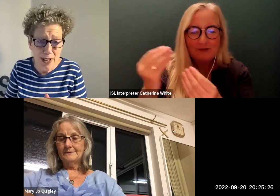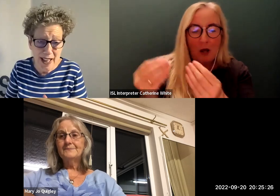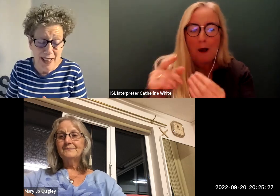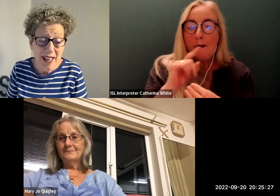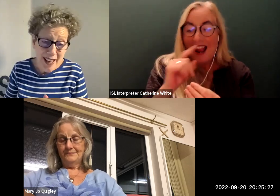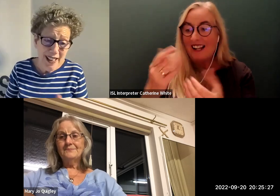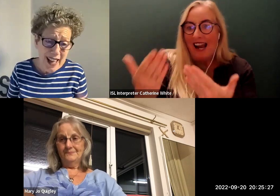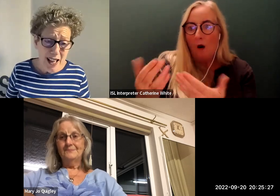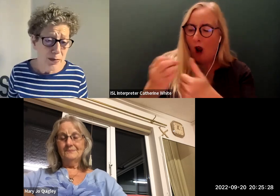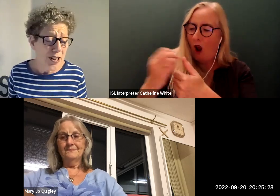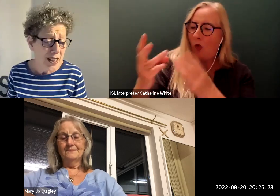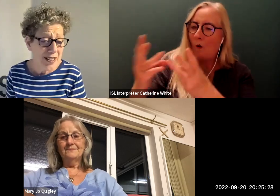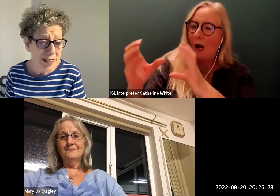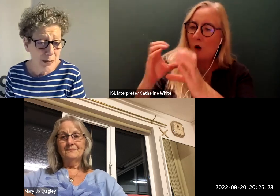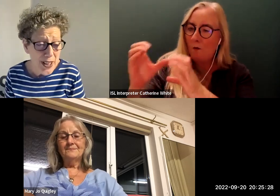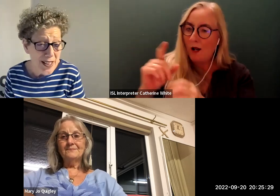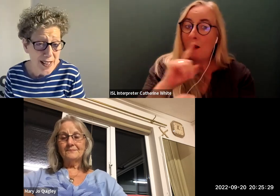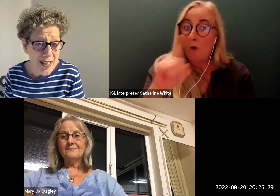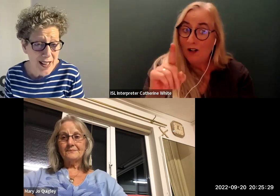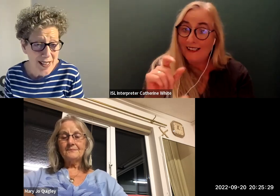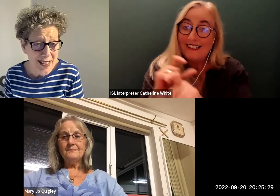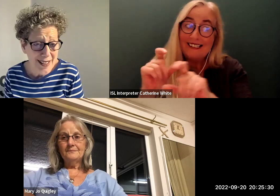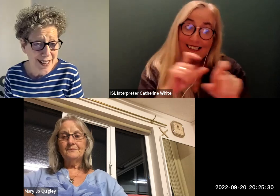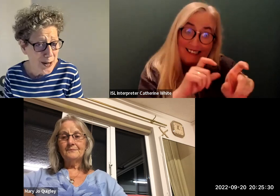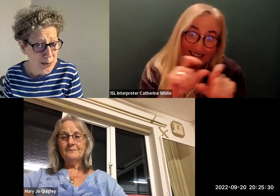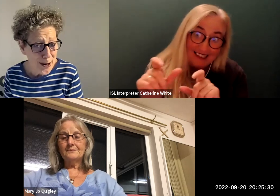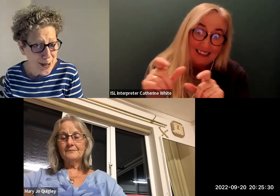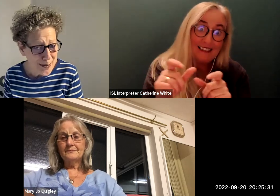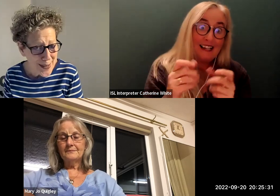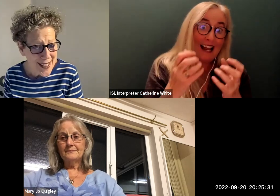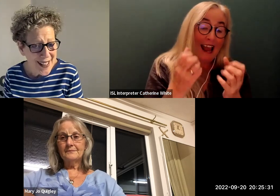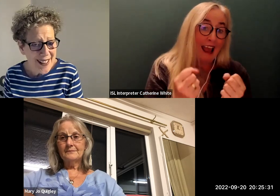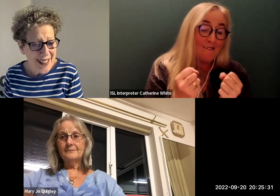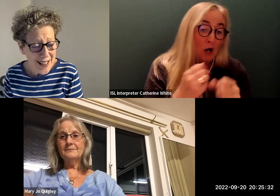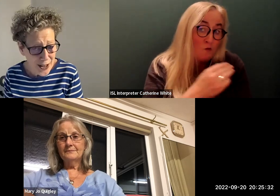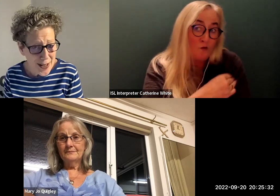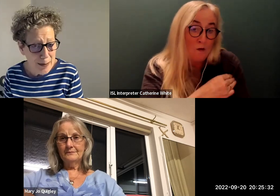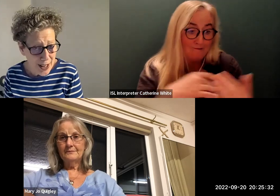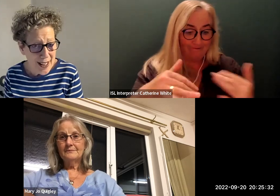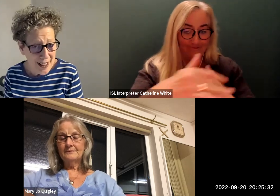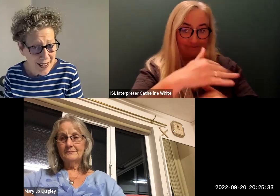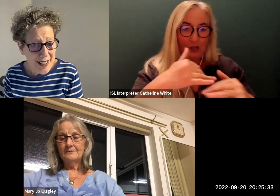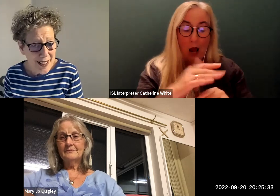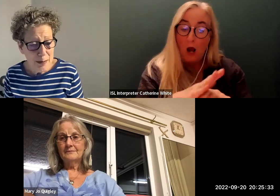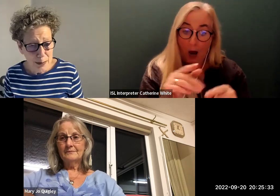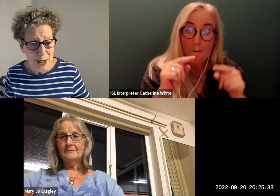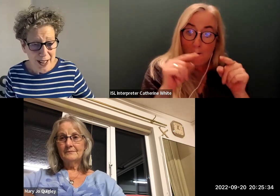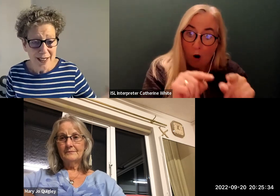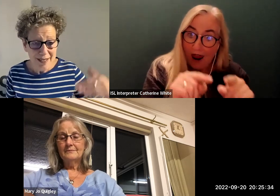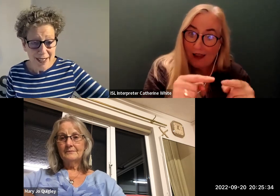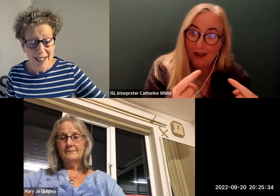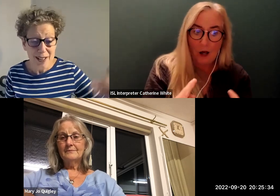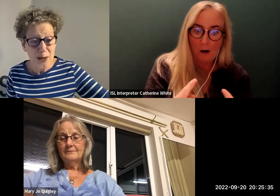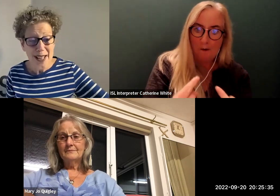of communicating. It can bring it with it its own mm-hmm, problems. And as you mm, say,